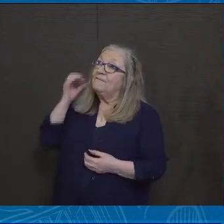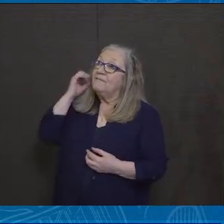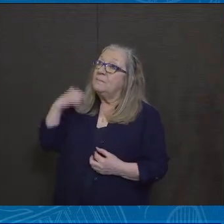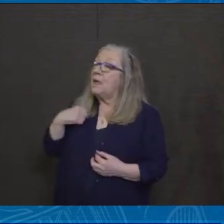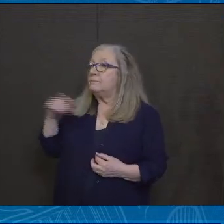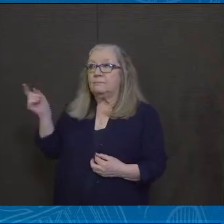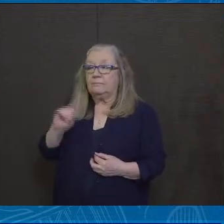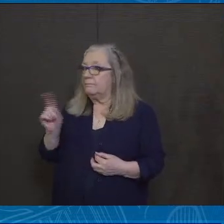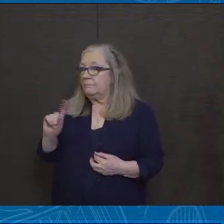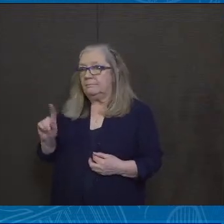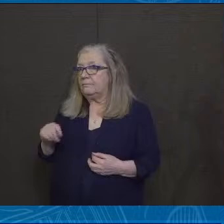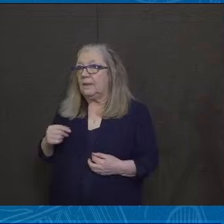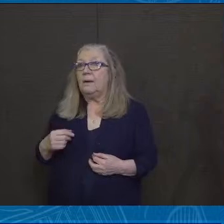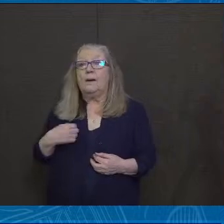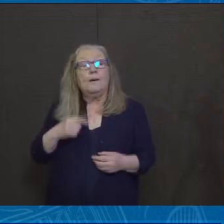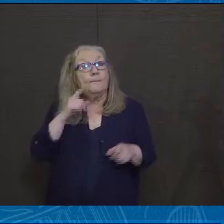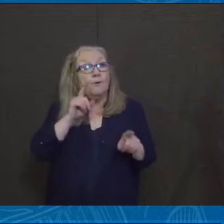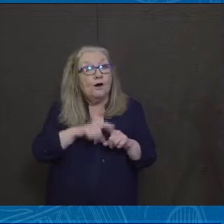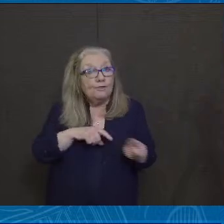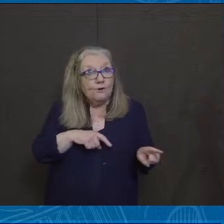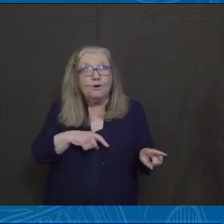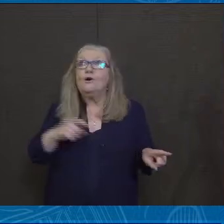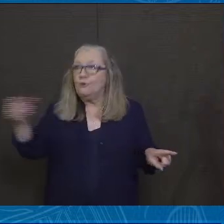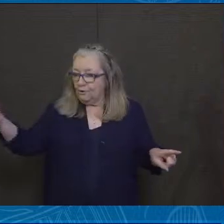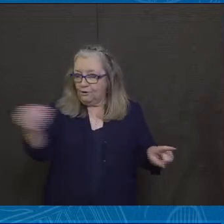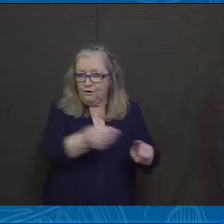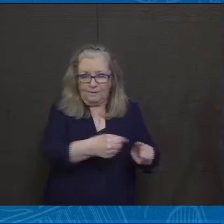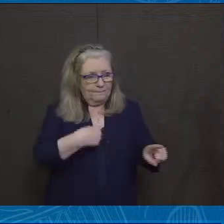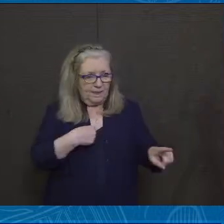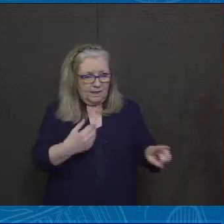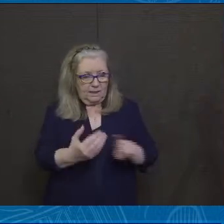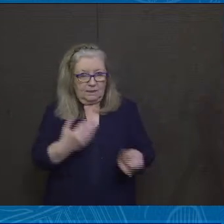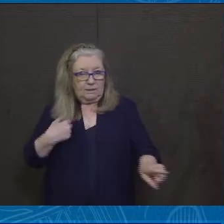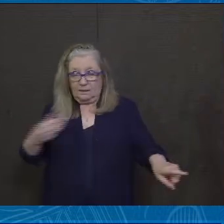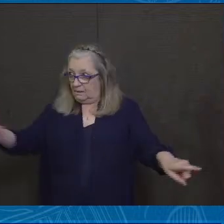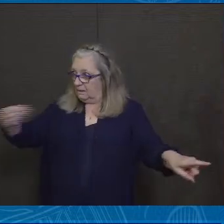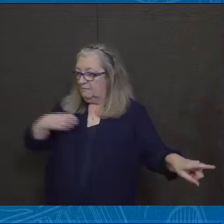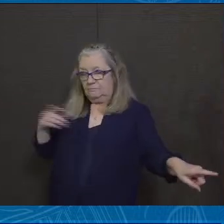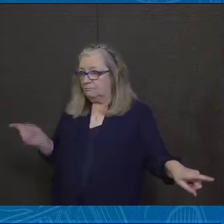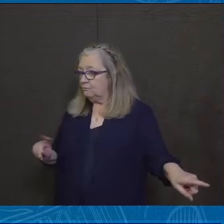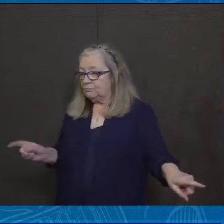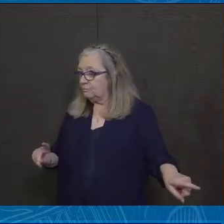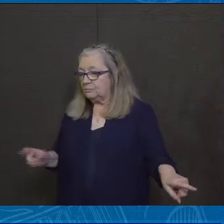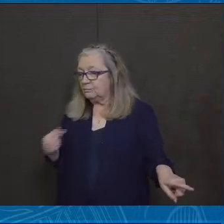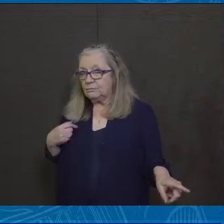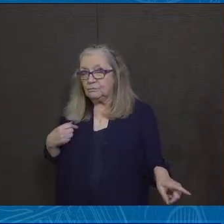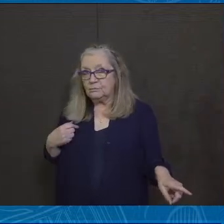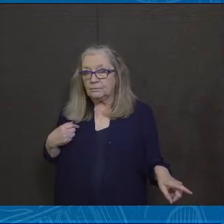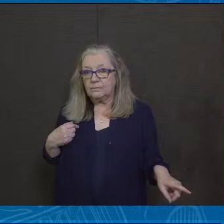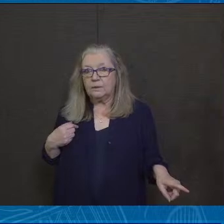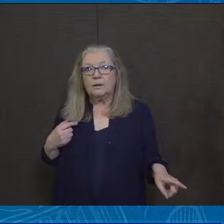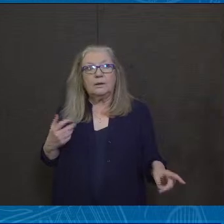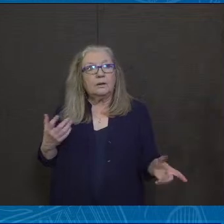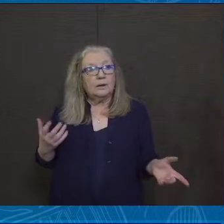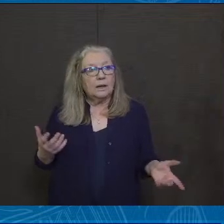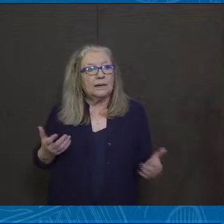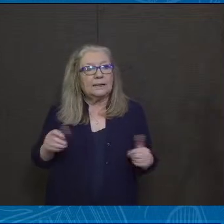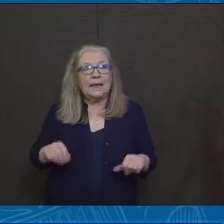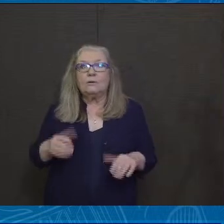My other siblings would, my brothers would, but not me. We can only negotiate land to plant